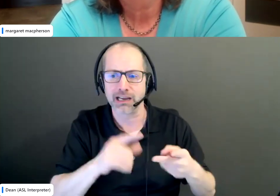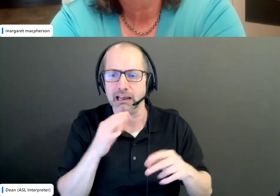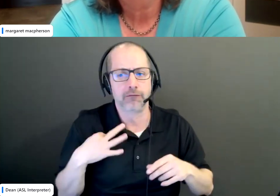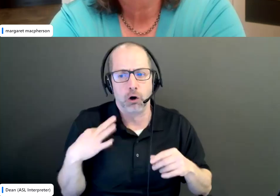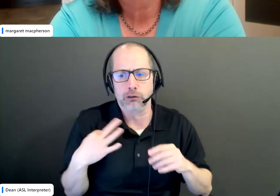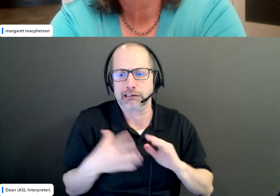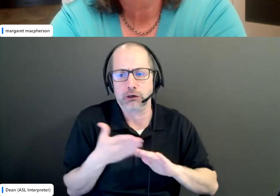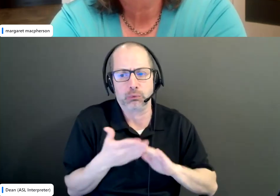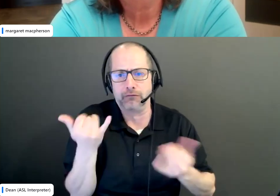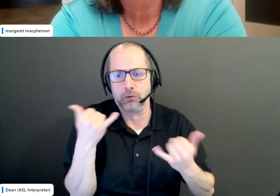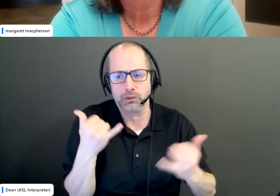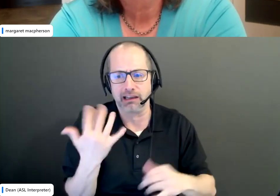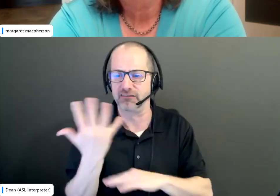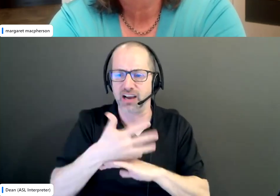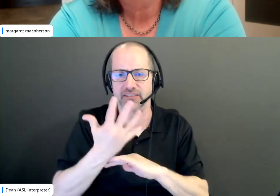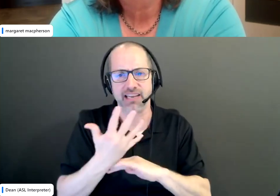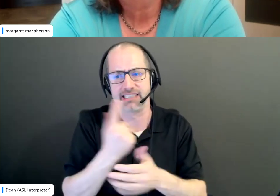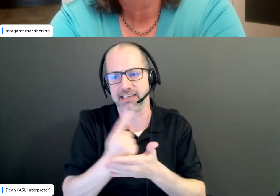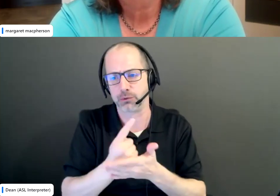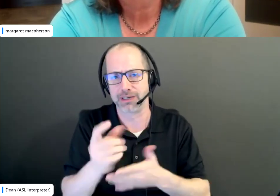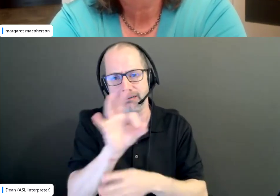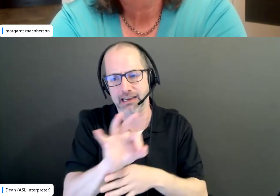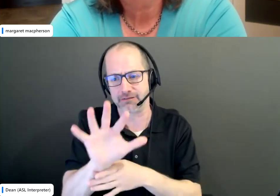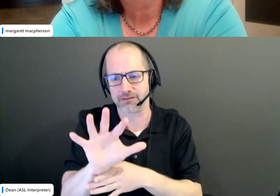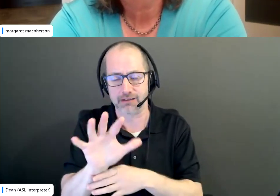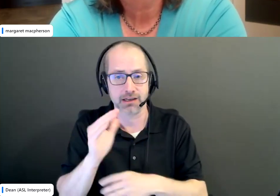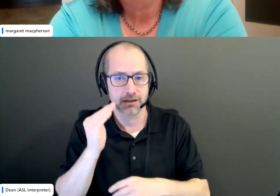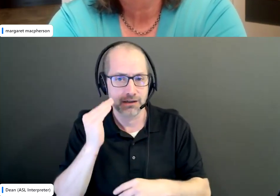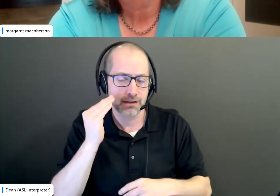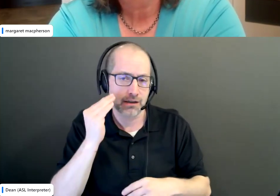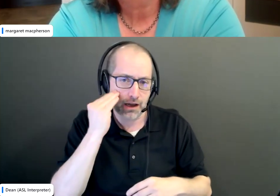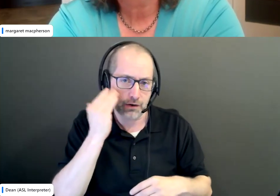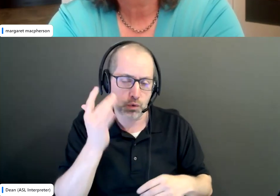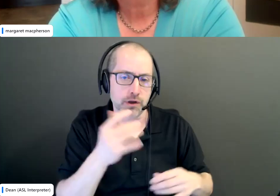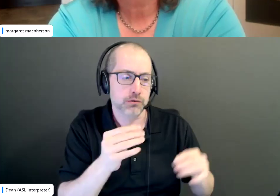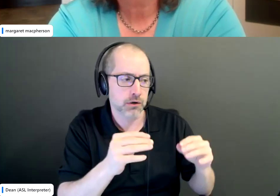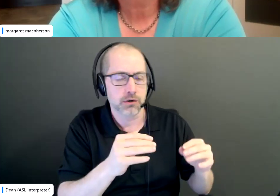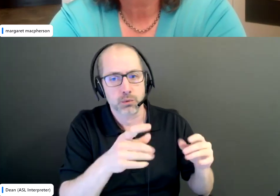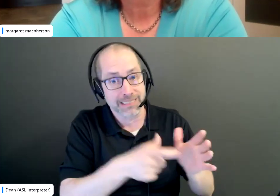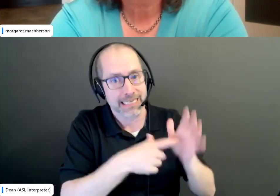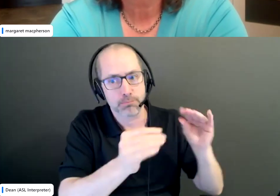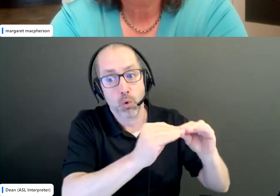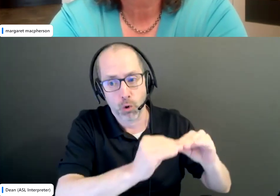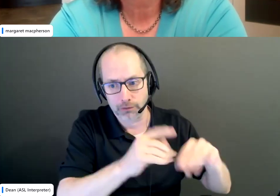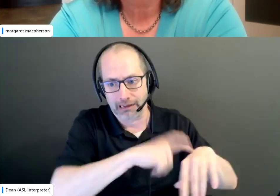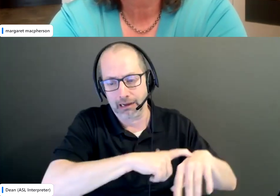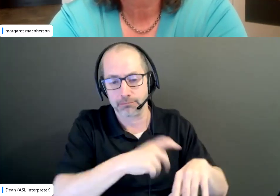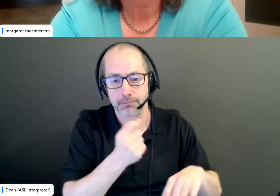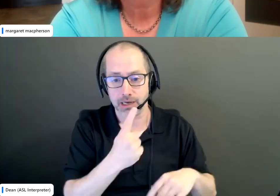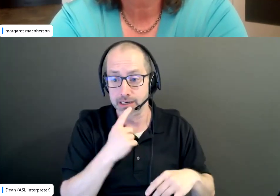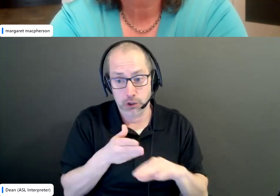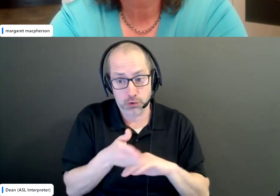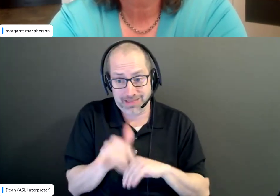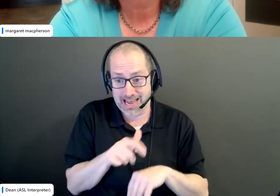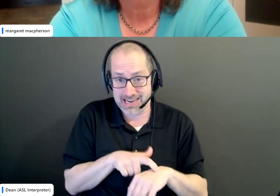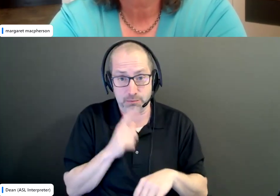5 days a week, 9 to 5. We all know the problem is much bigger than that. And over time, we were getting 1,500 calls, and we're saying, don't